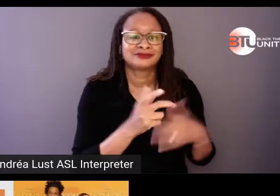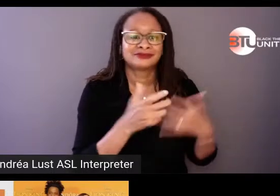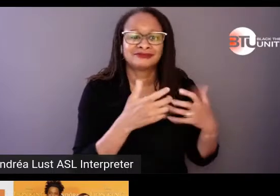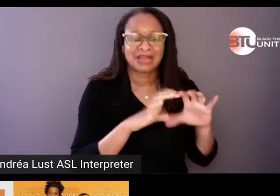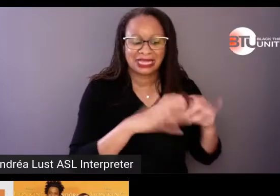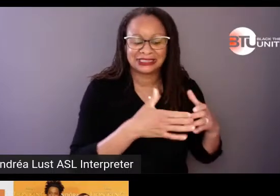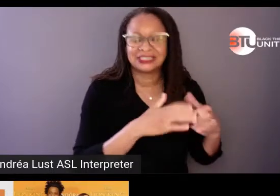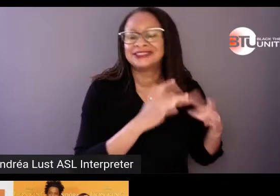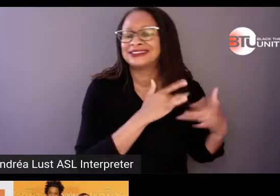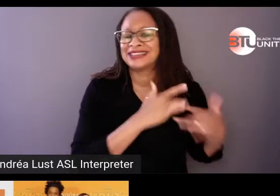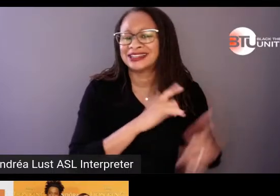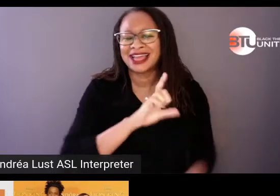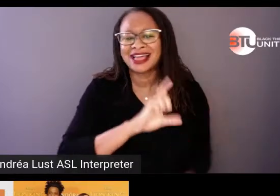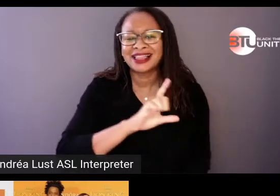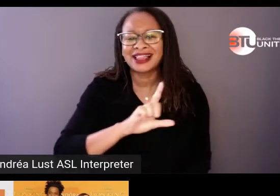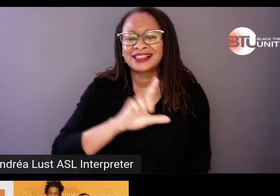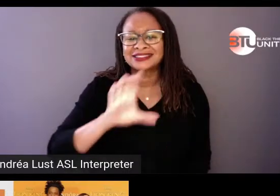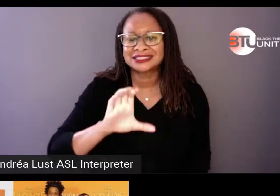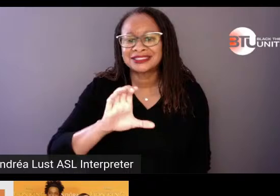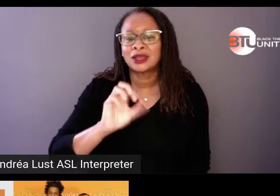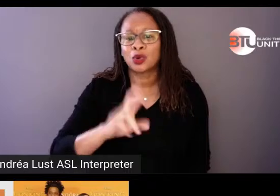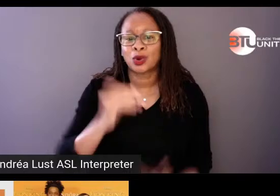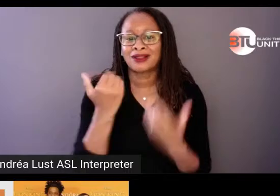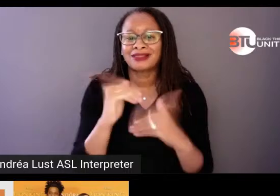Usually it's an LLC or a limited partnership.